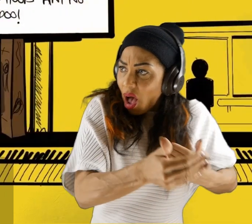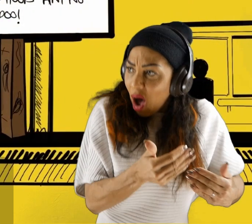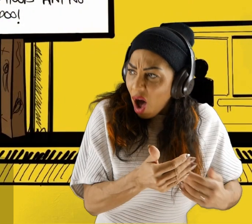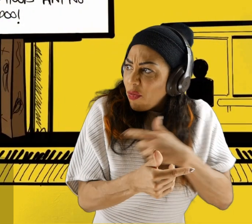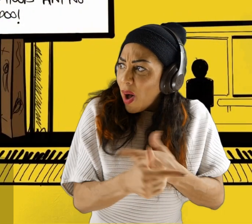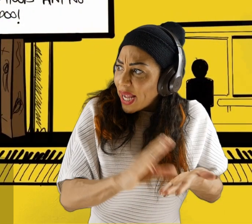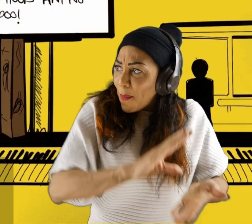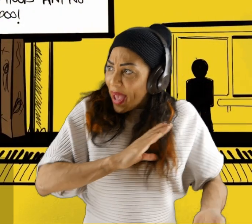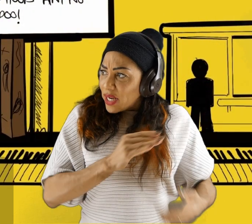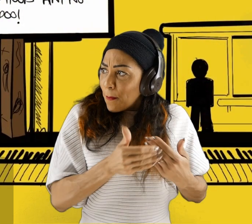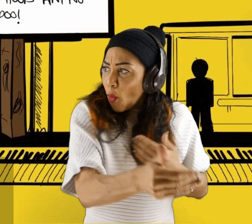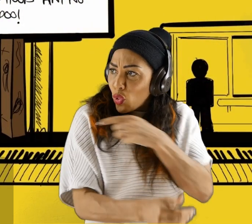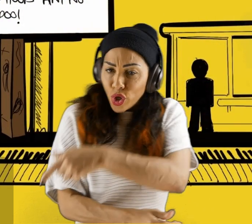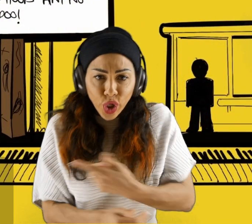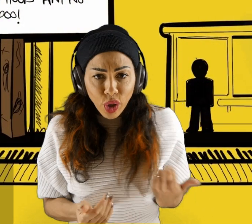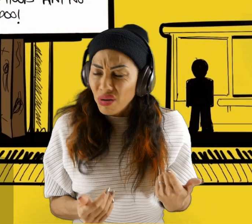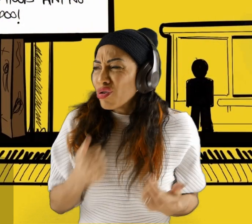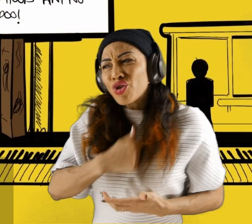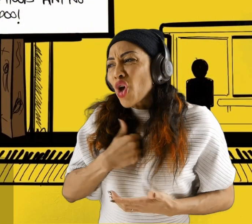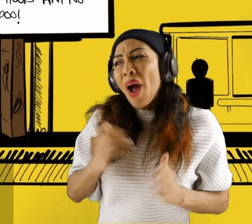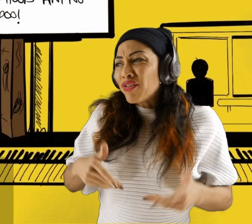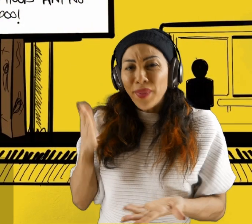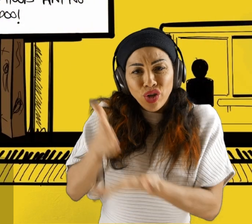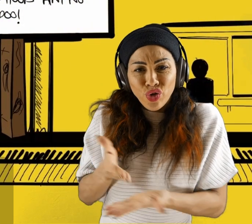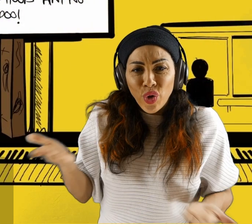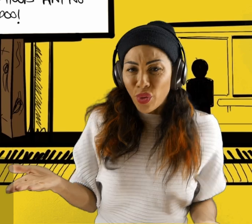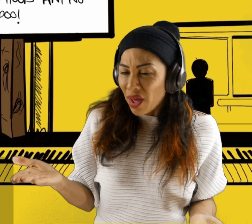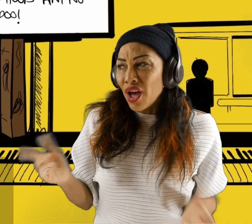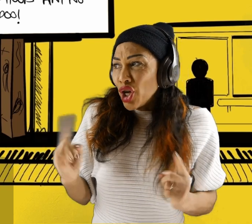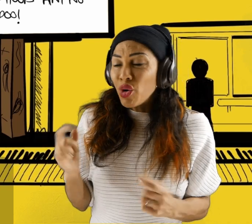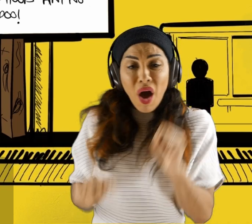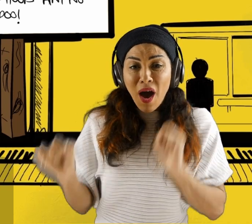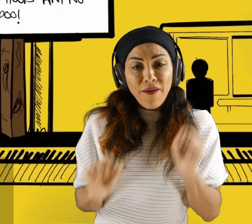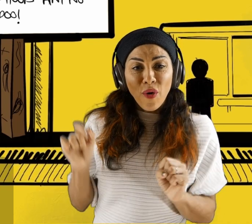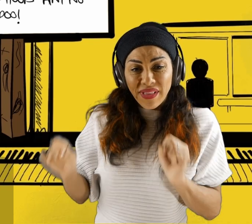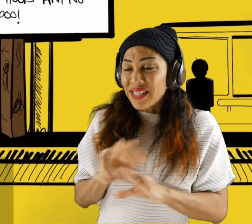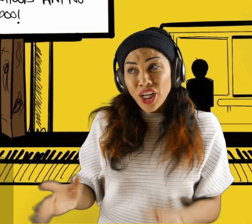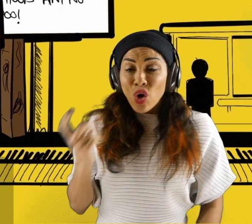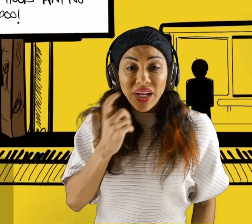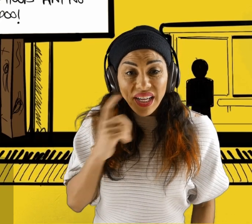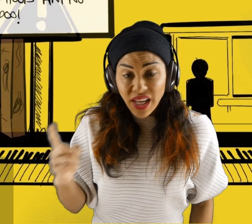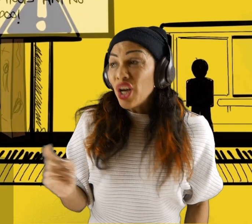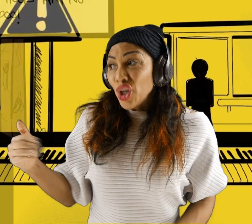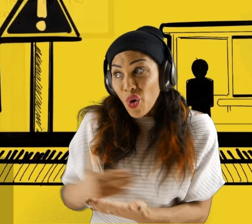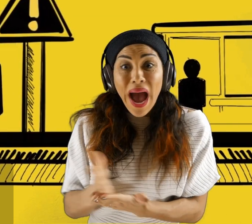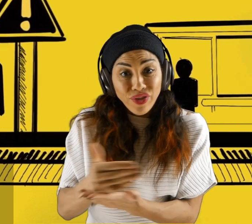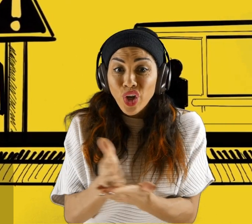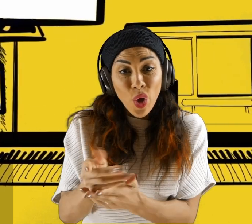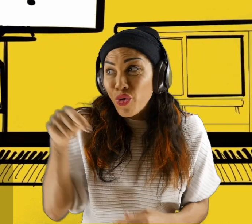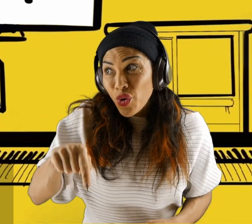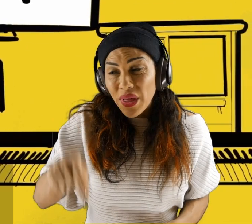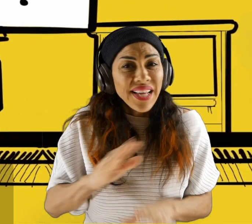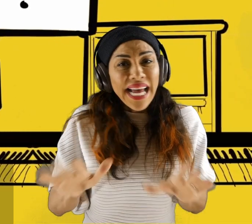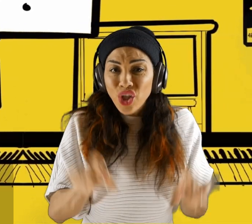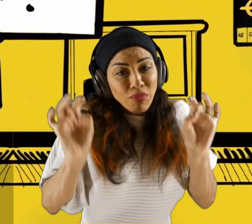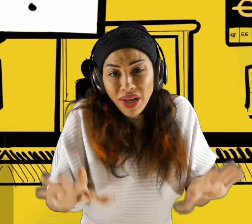route to? I can't answer, sorry I need to be truthful. You can't shortcut this, it ain't gonna come easy. You still gotta jump through hoops, ain't so panic or voodoo. Pull it.